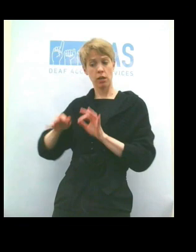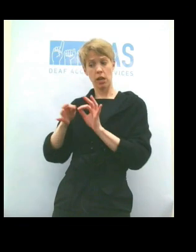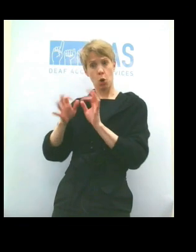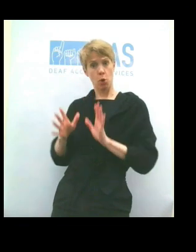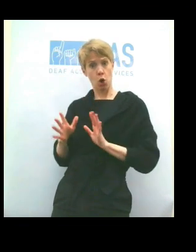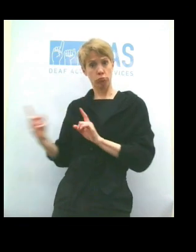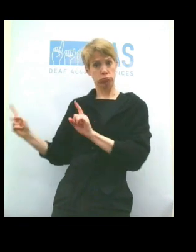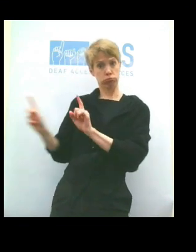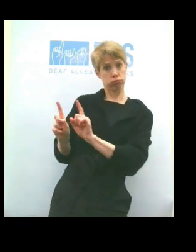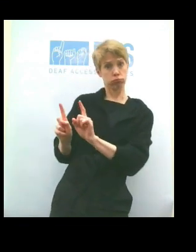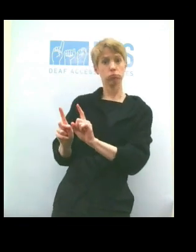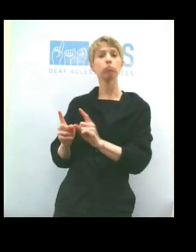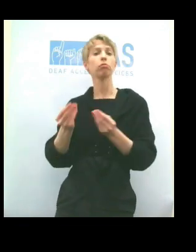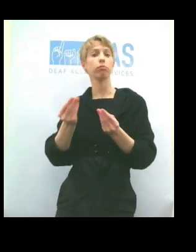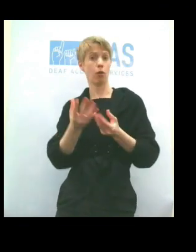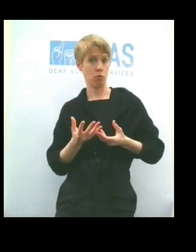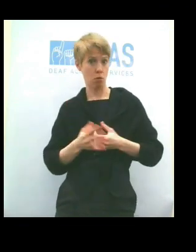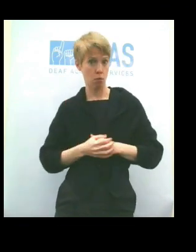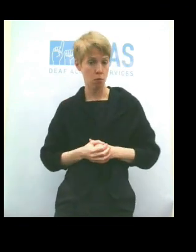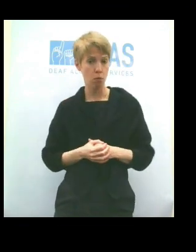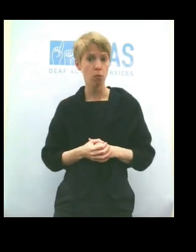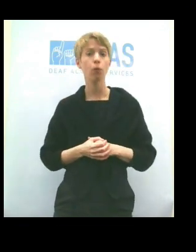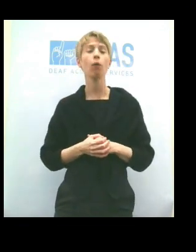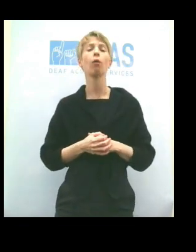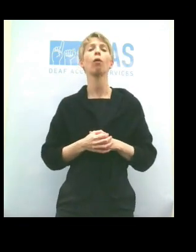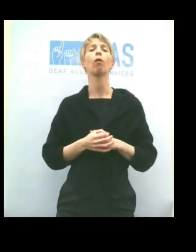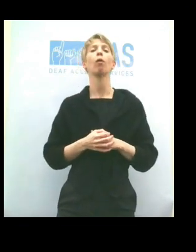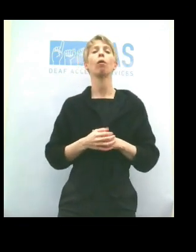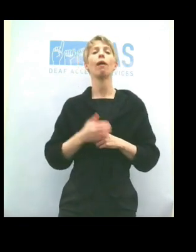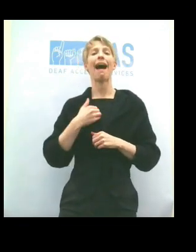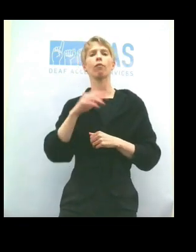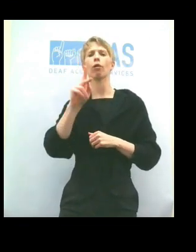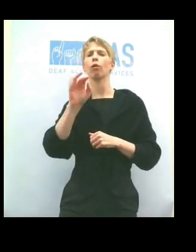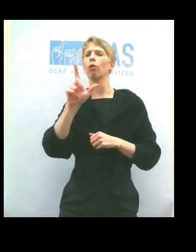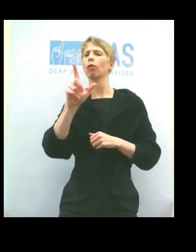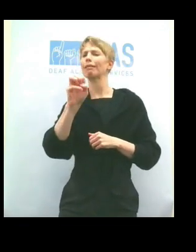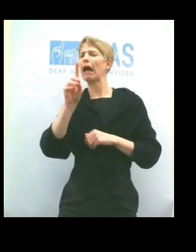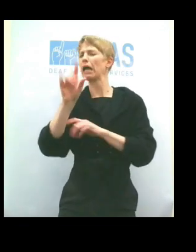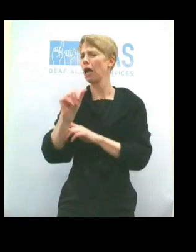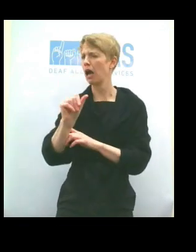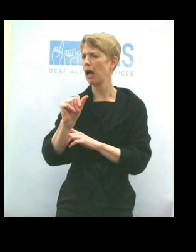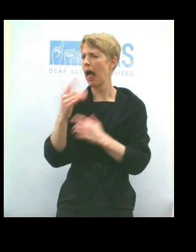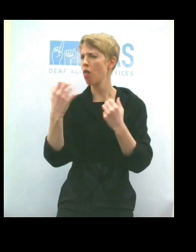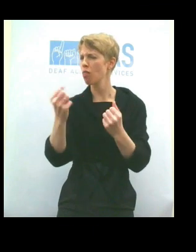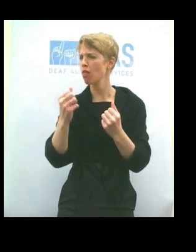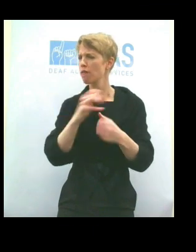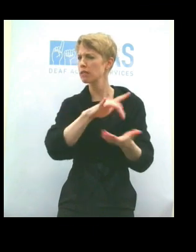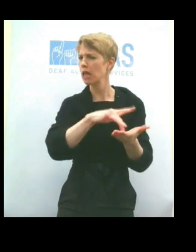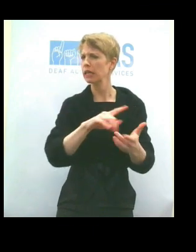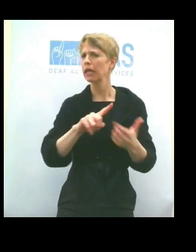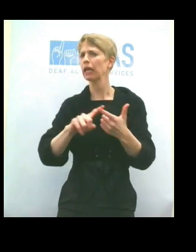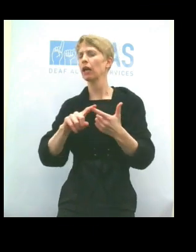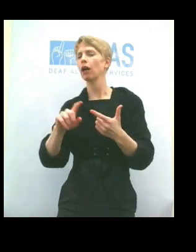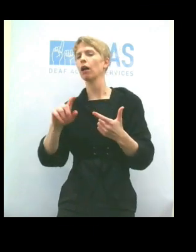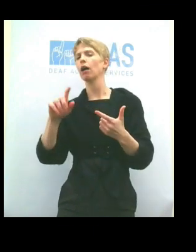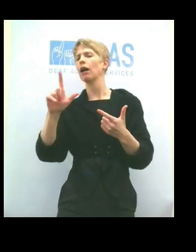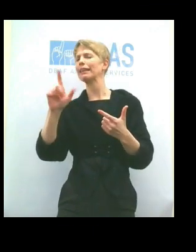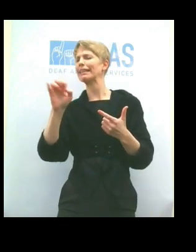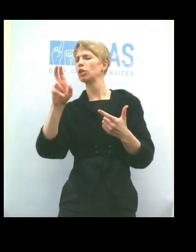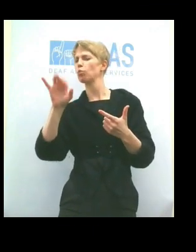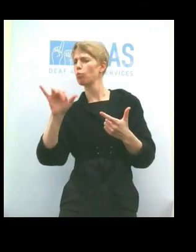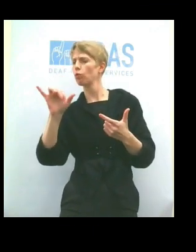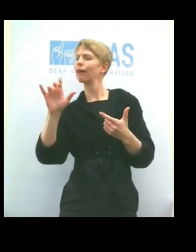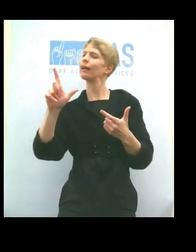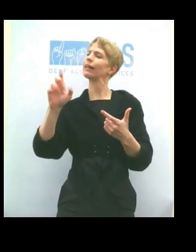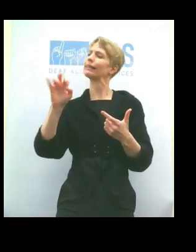this talked about it for a while. Kaleida Health opened up a facility at the Leroy R. Coles Jr. Library on East Delavan near